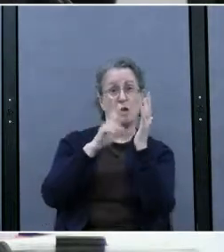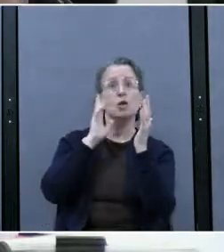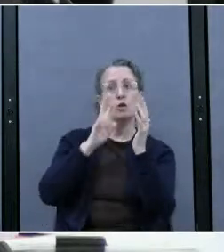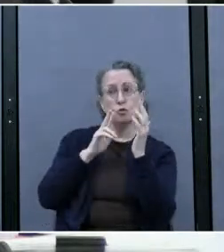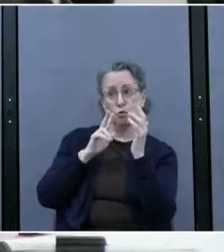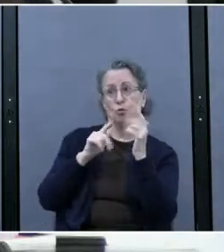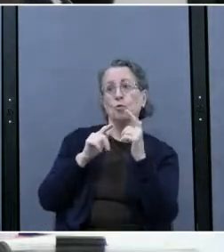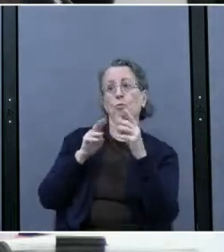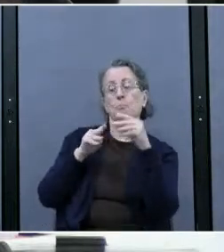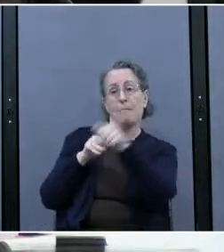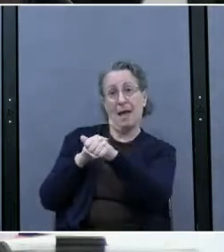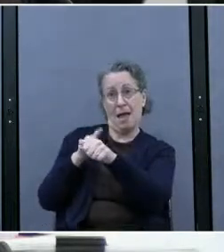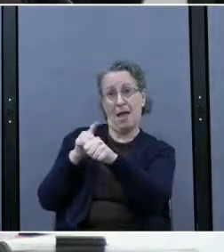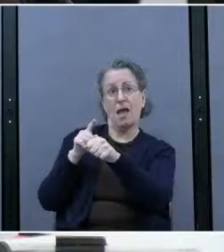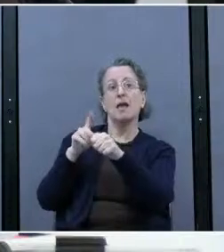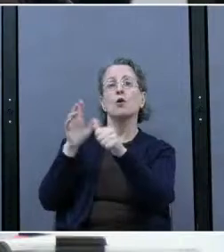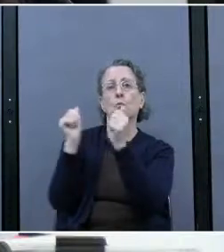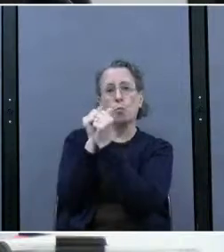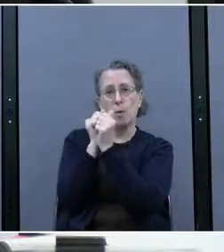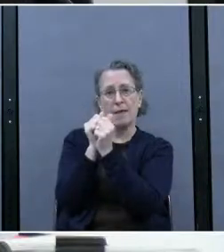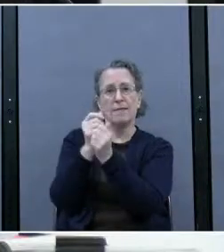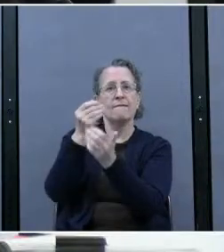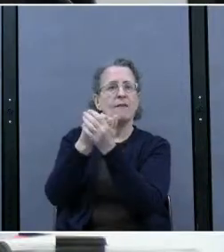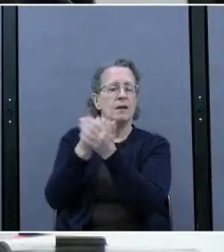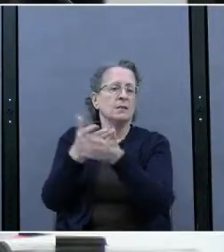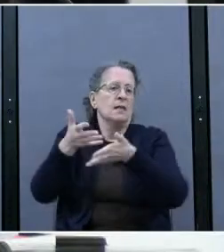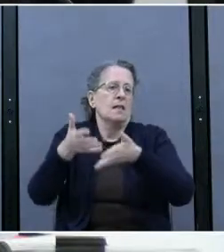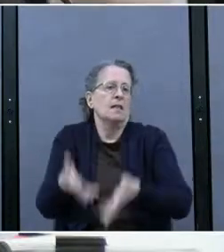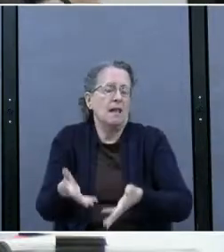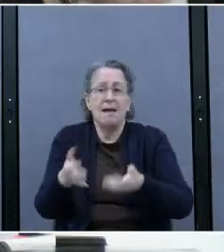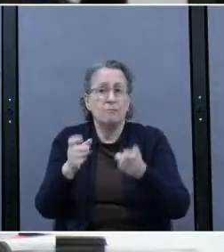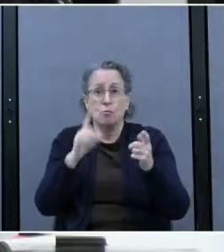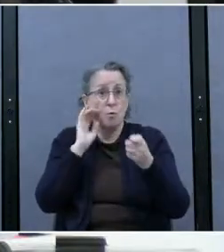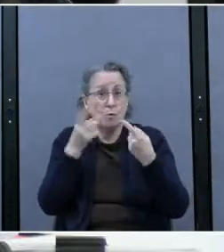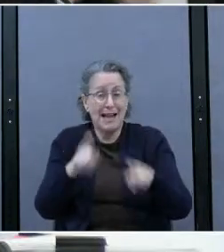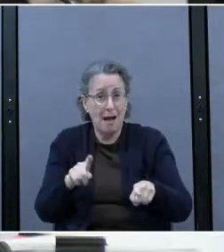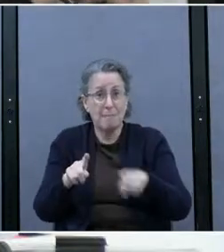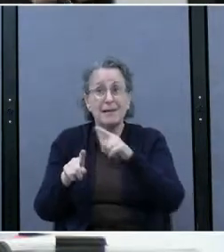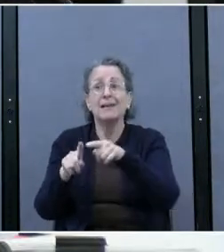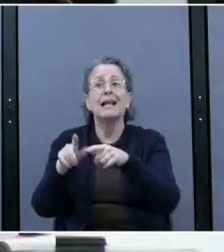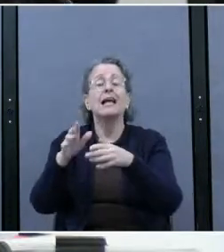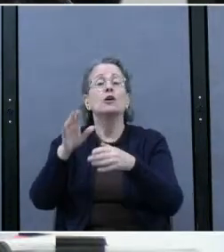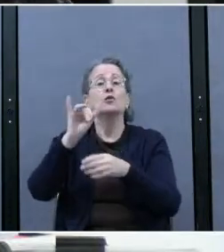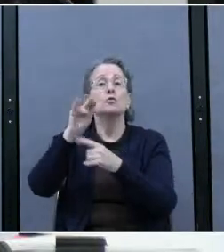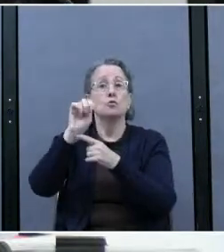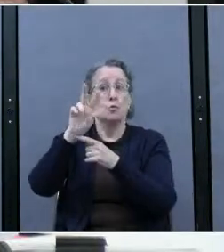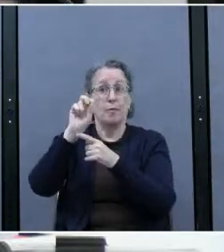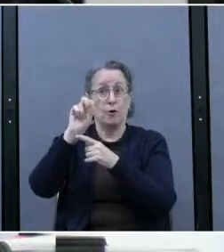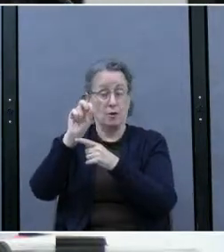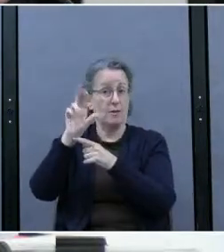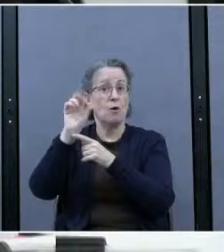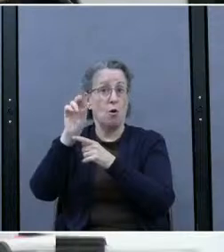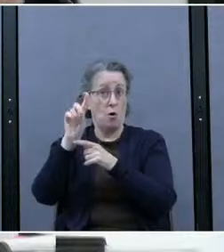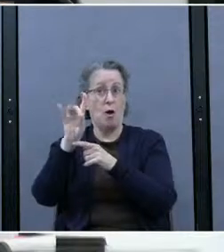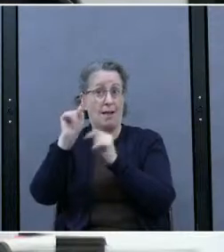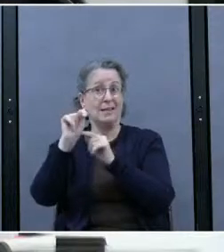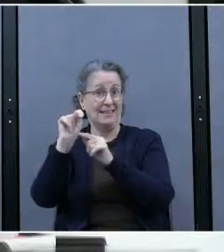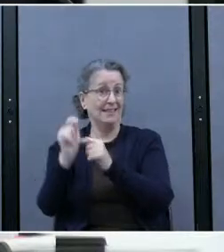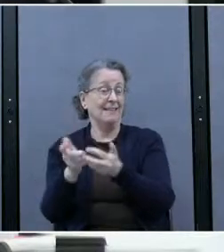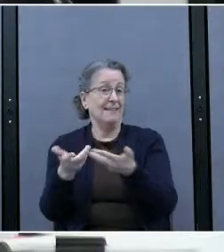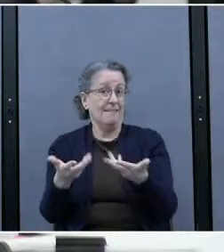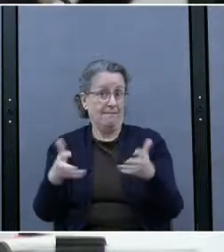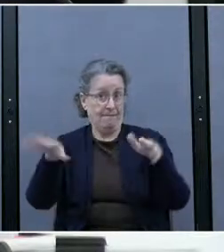the audit would be done as of June 30th of this coming year, and the audit, all other things